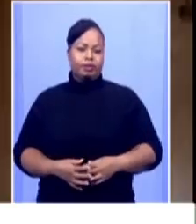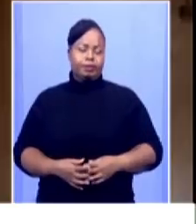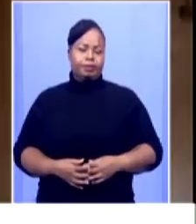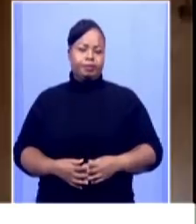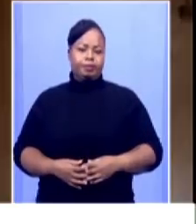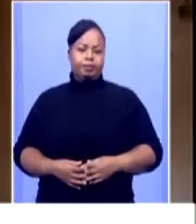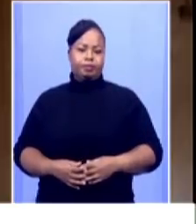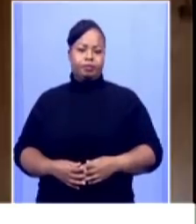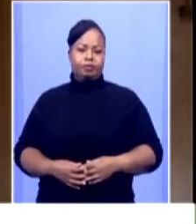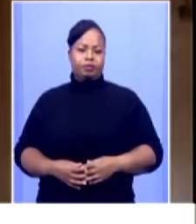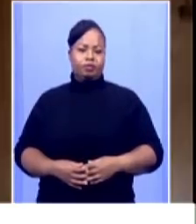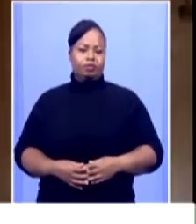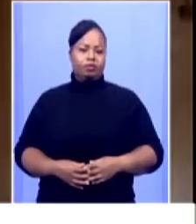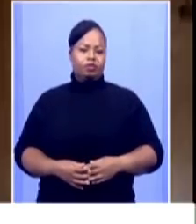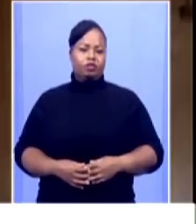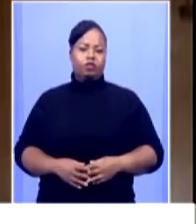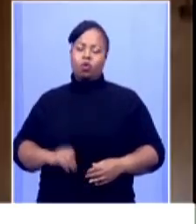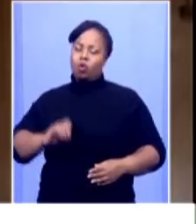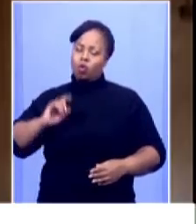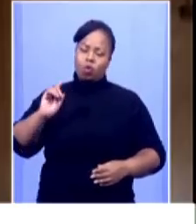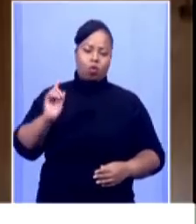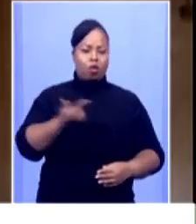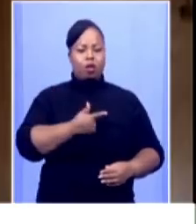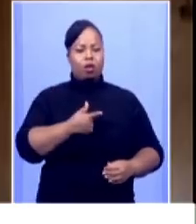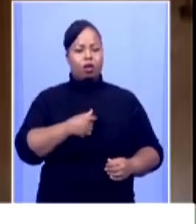for all the interim issues to be addressed,